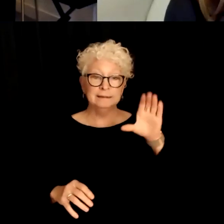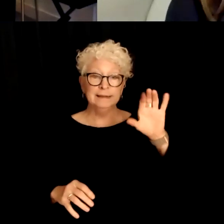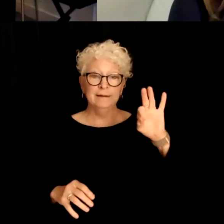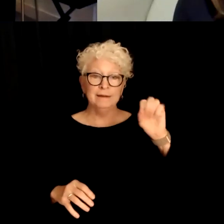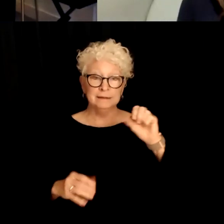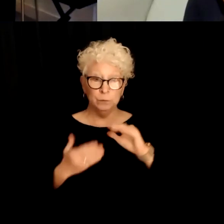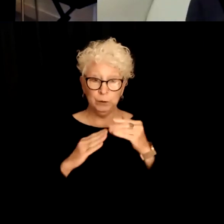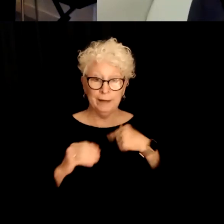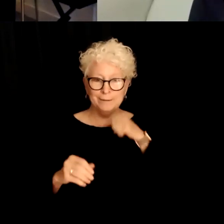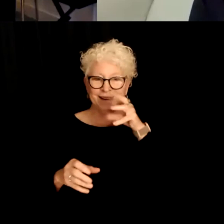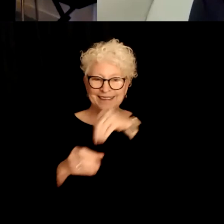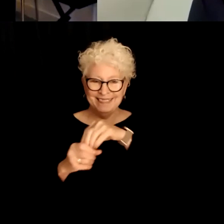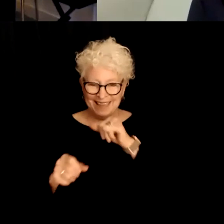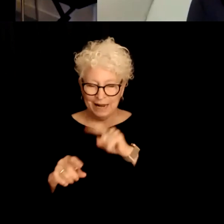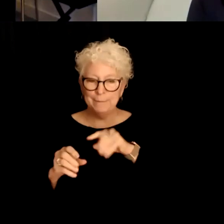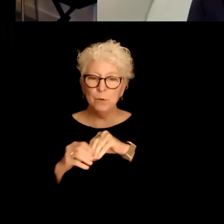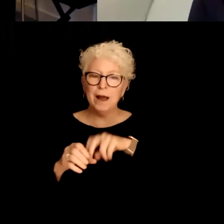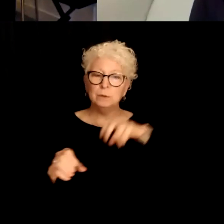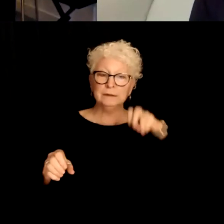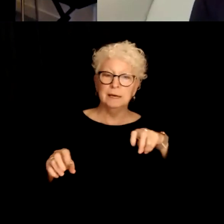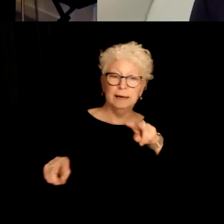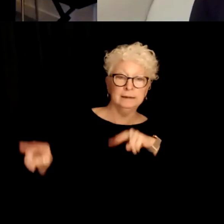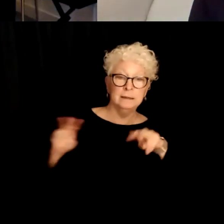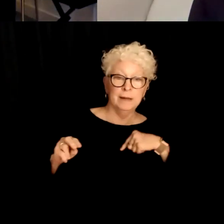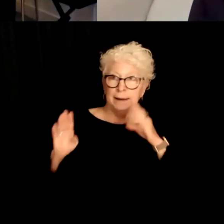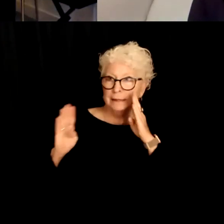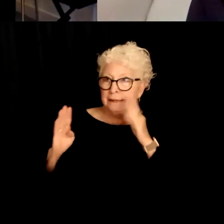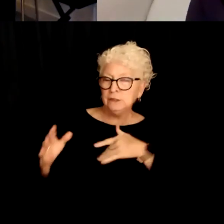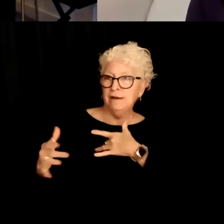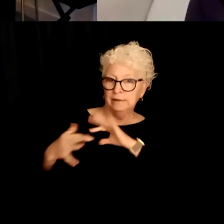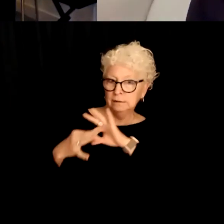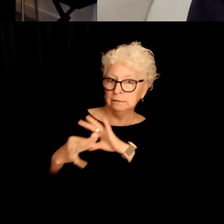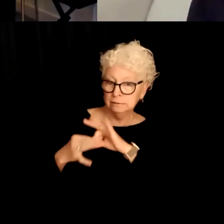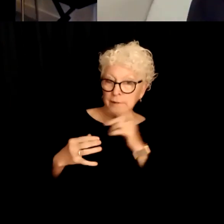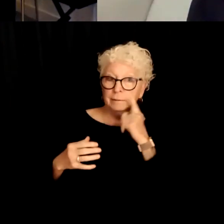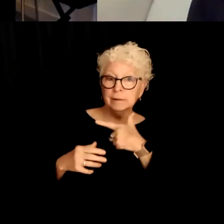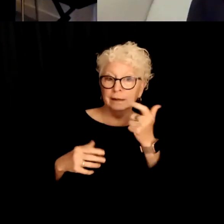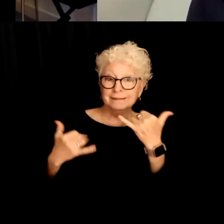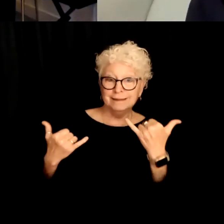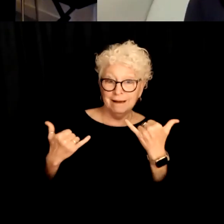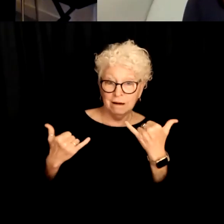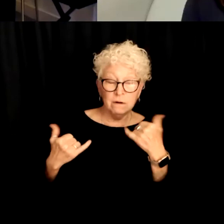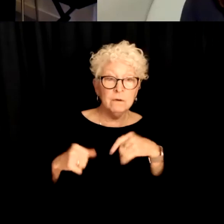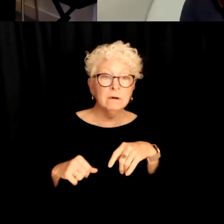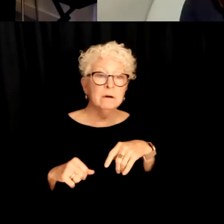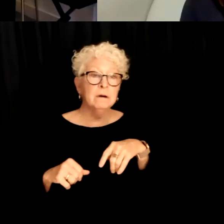I'm paying attention now because I understand that a significant portion of